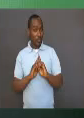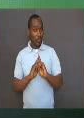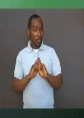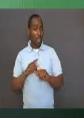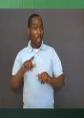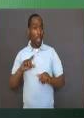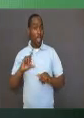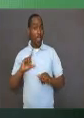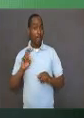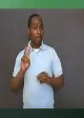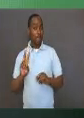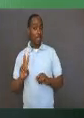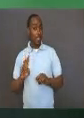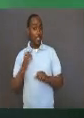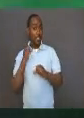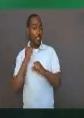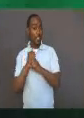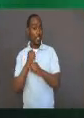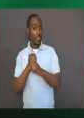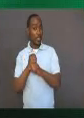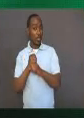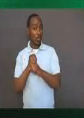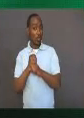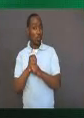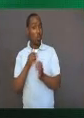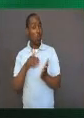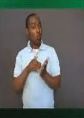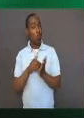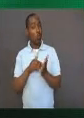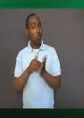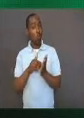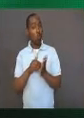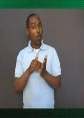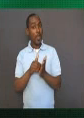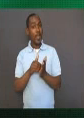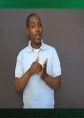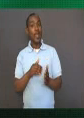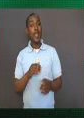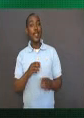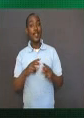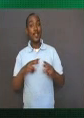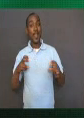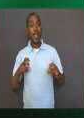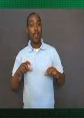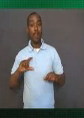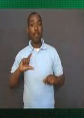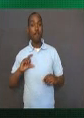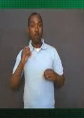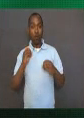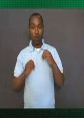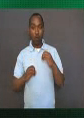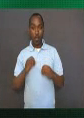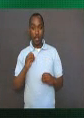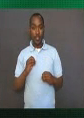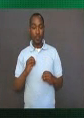live vaccine is made from weakened strains of live organisms and a